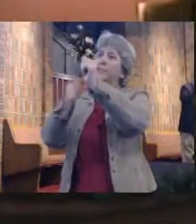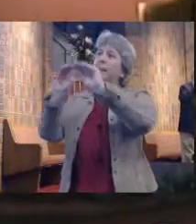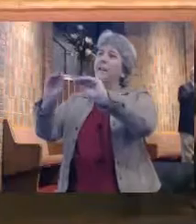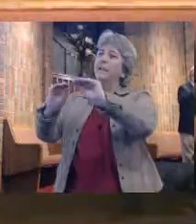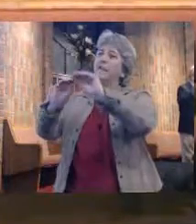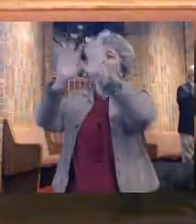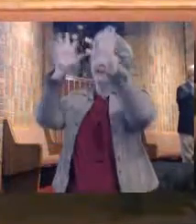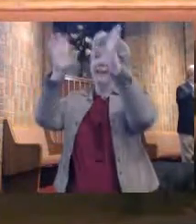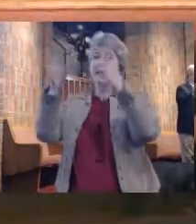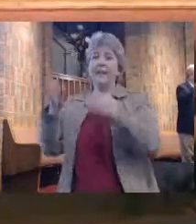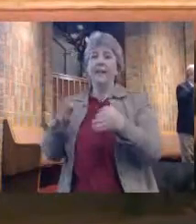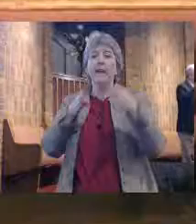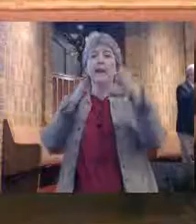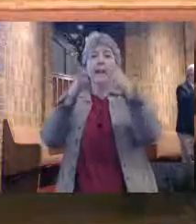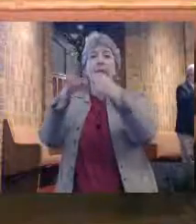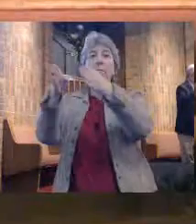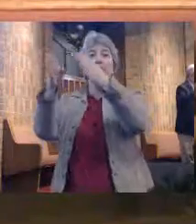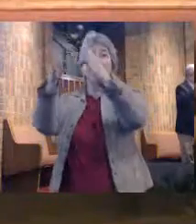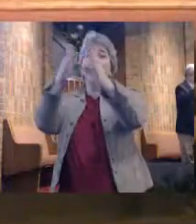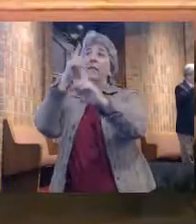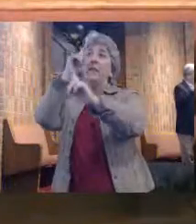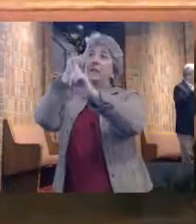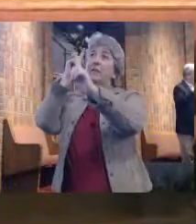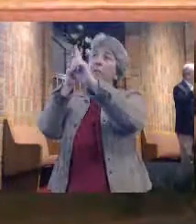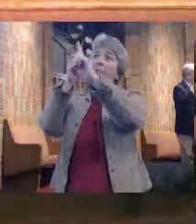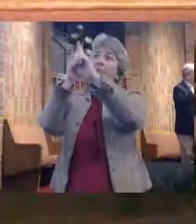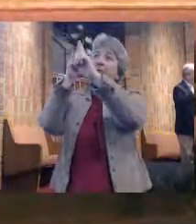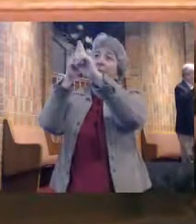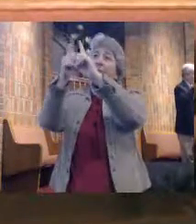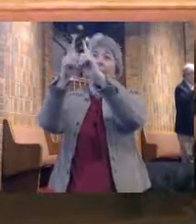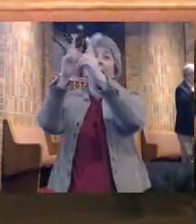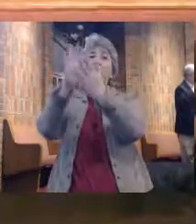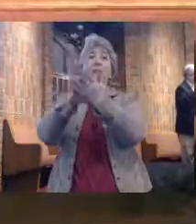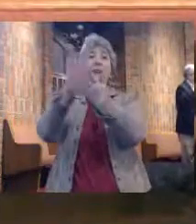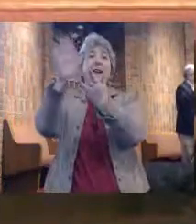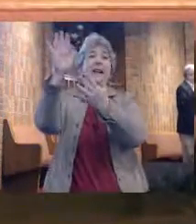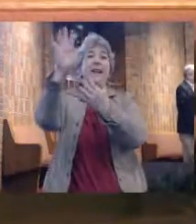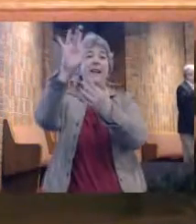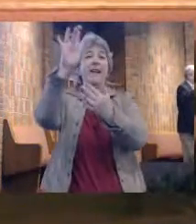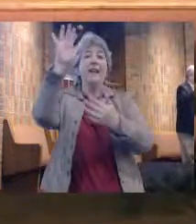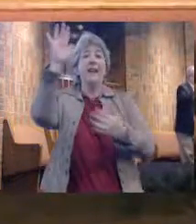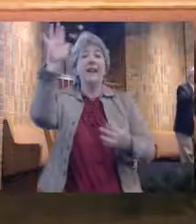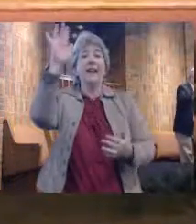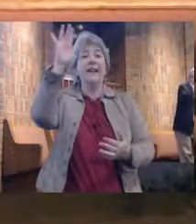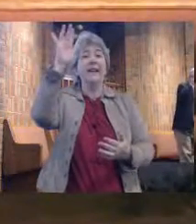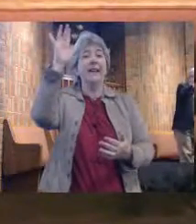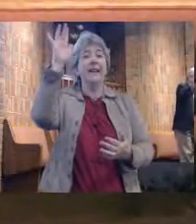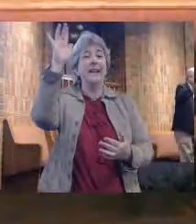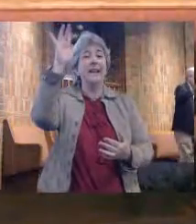and shining way. I'm in the glory land way.